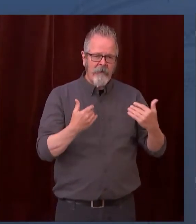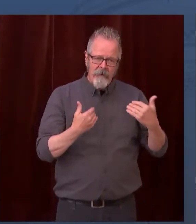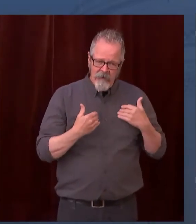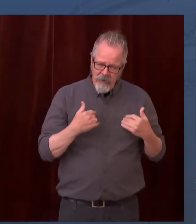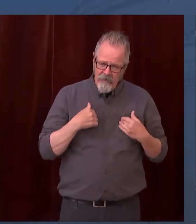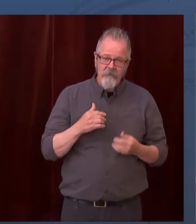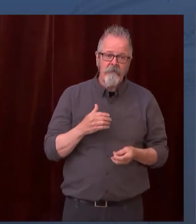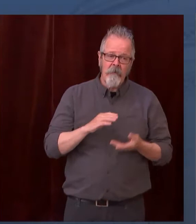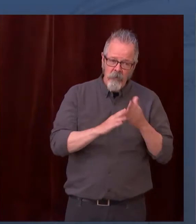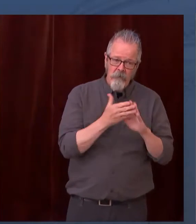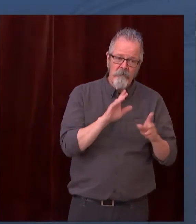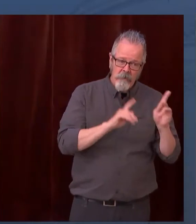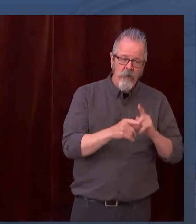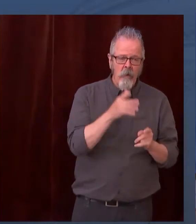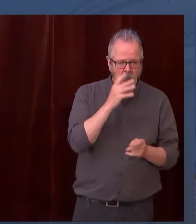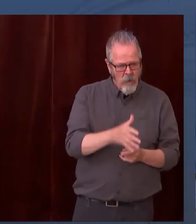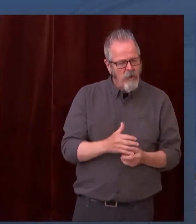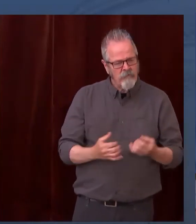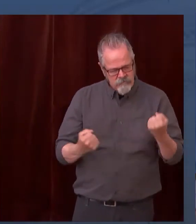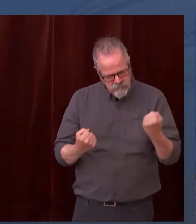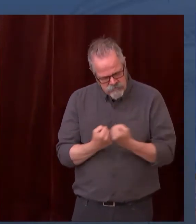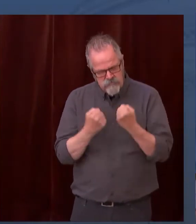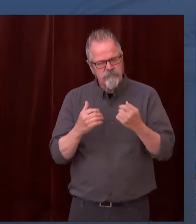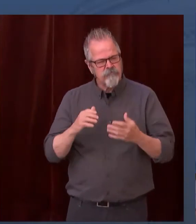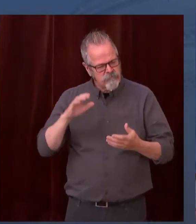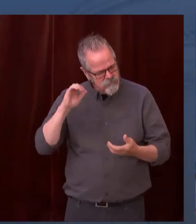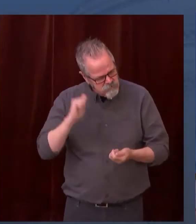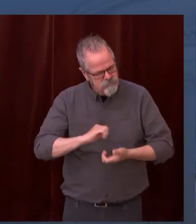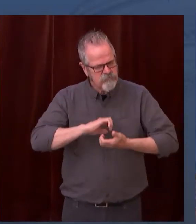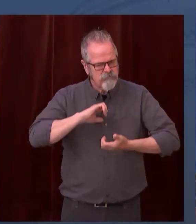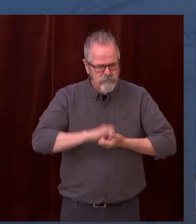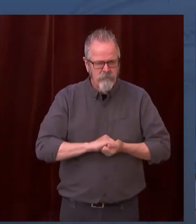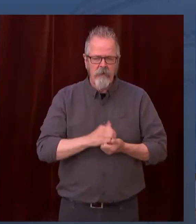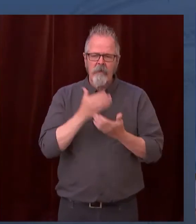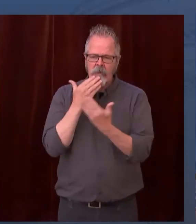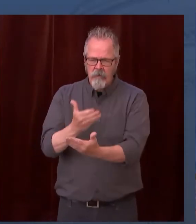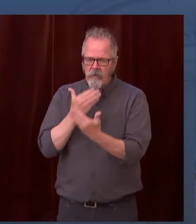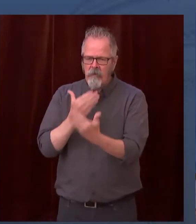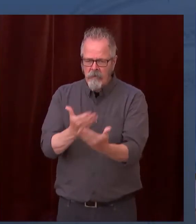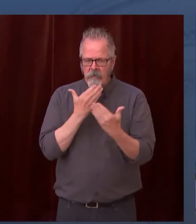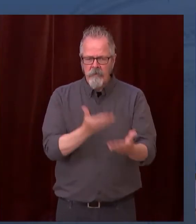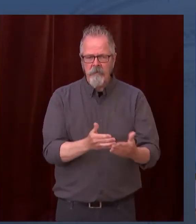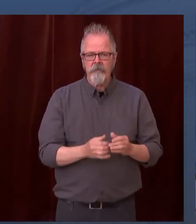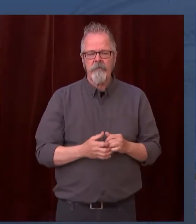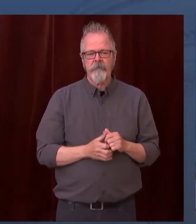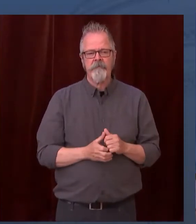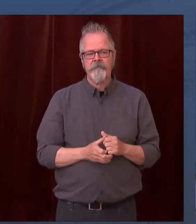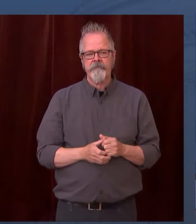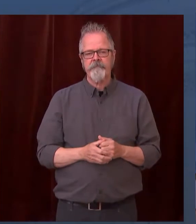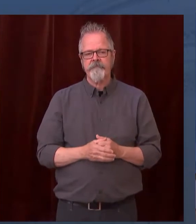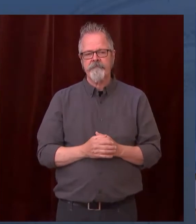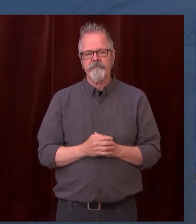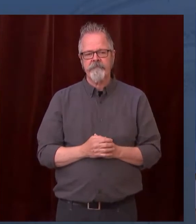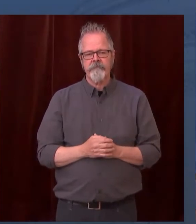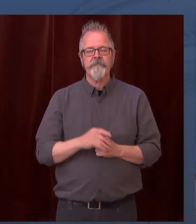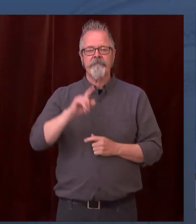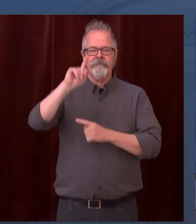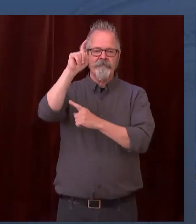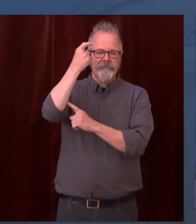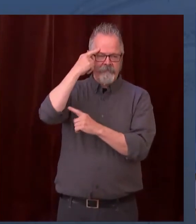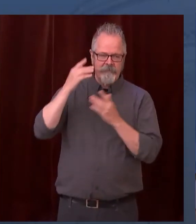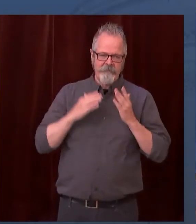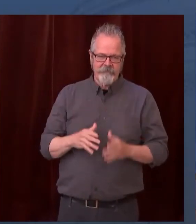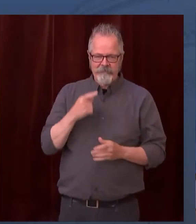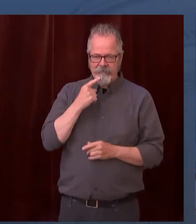our stories, Governor. Thanks for your leadership, Commissioner. You can't see me, but I'm smiling underneath